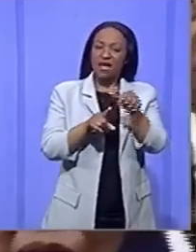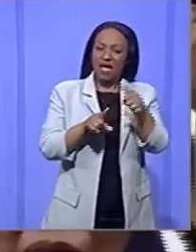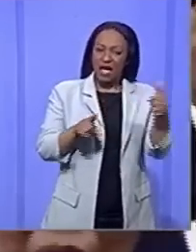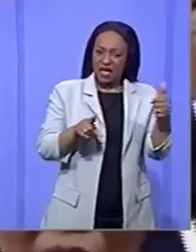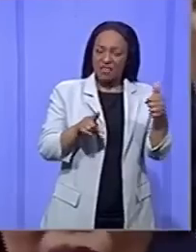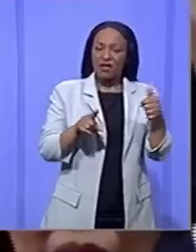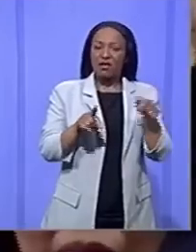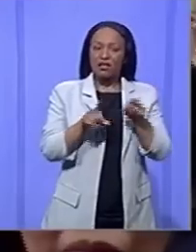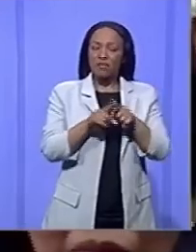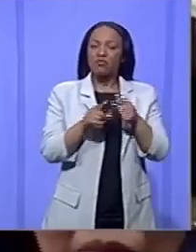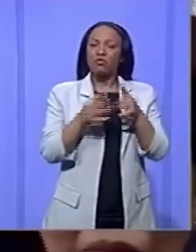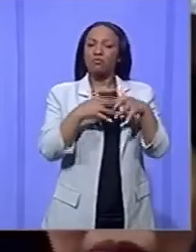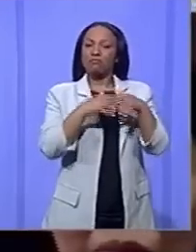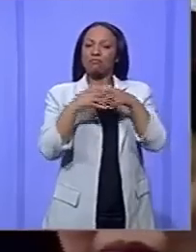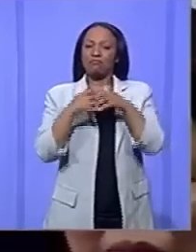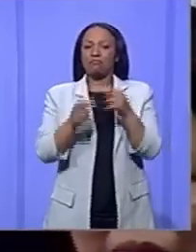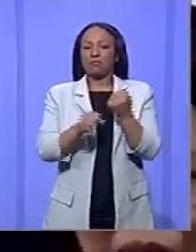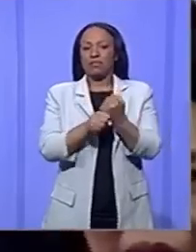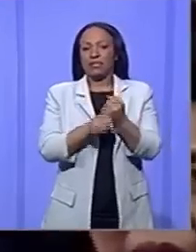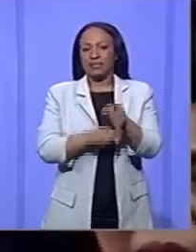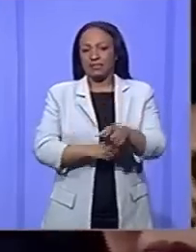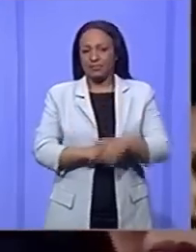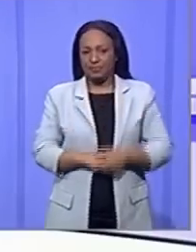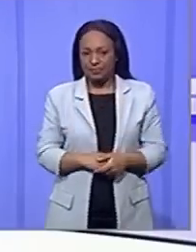ya mesebetsi.